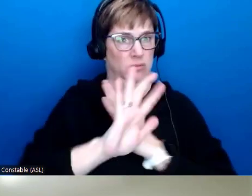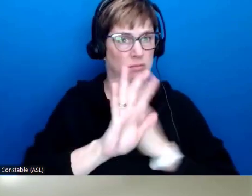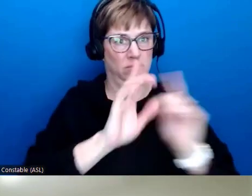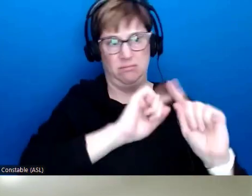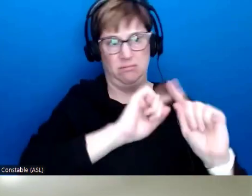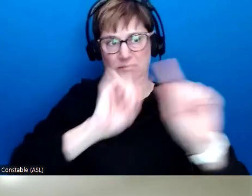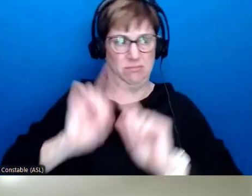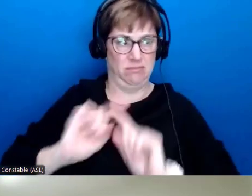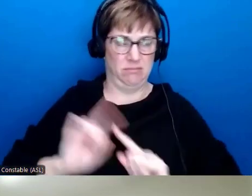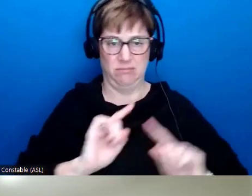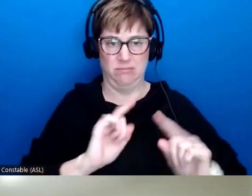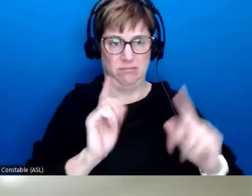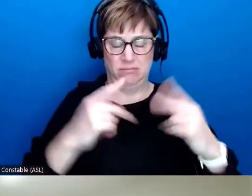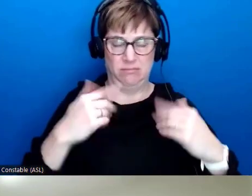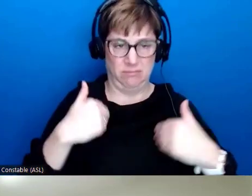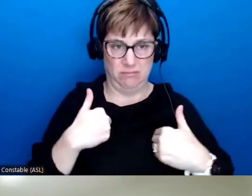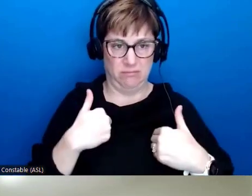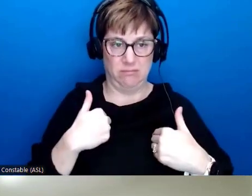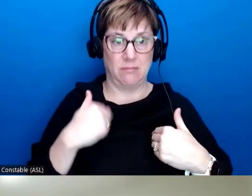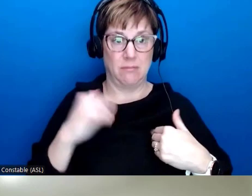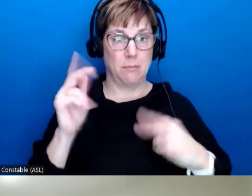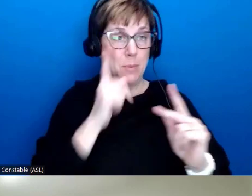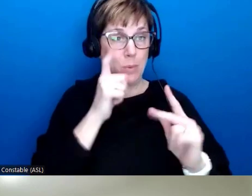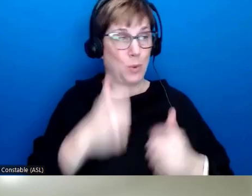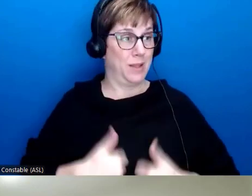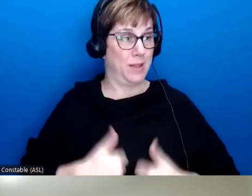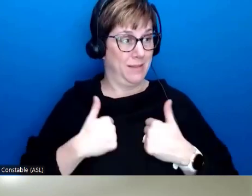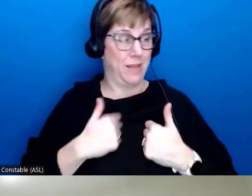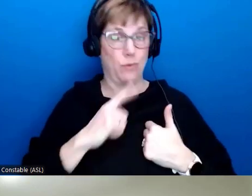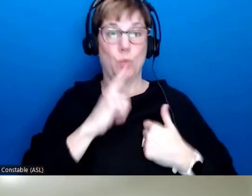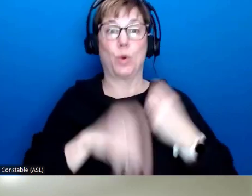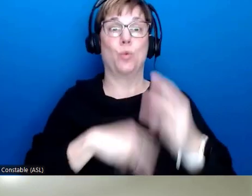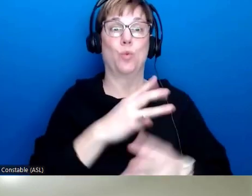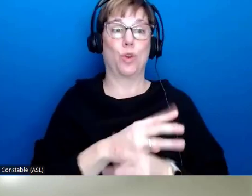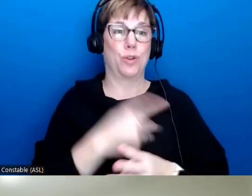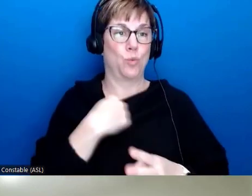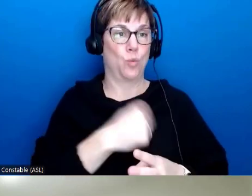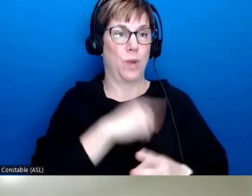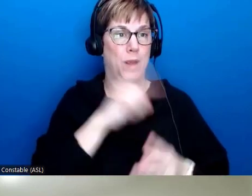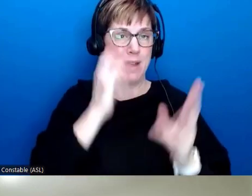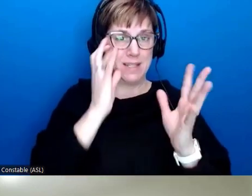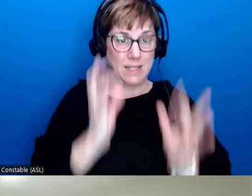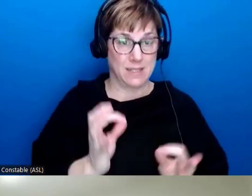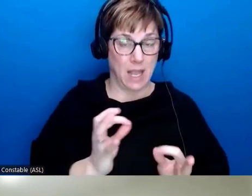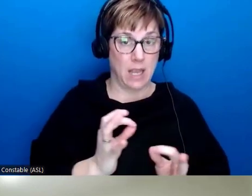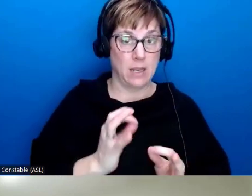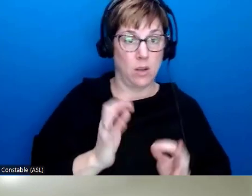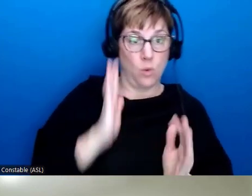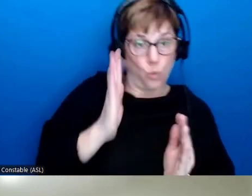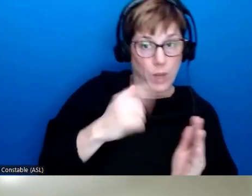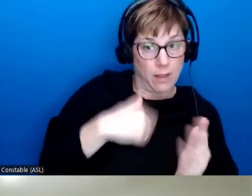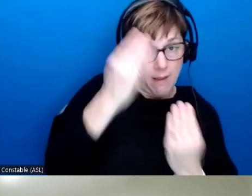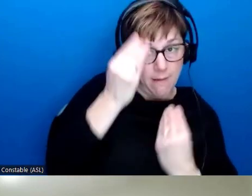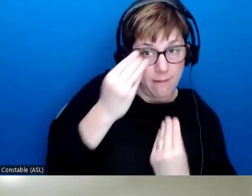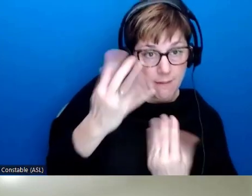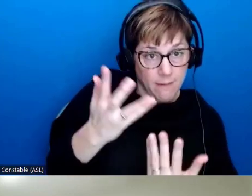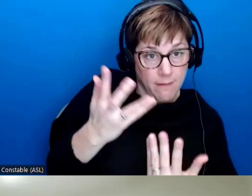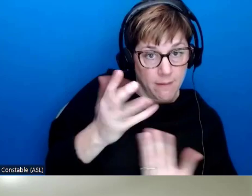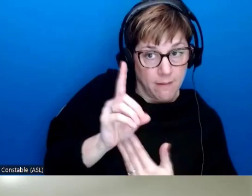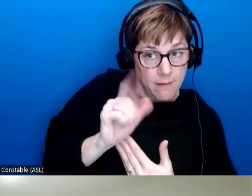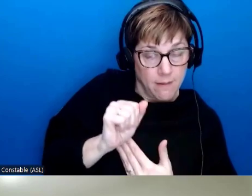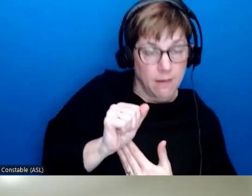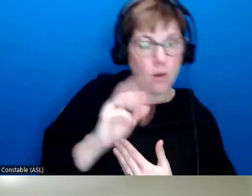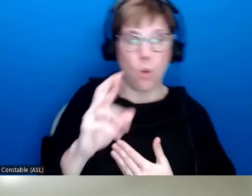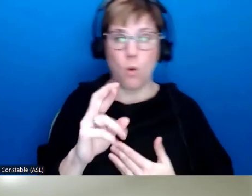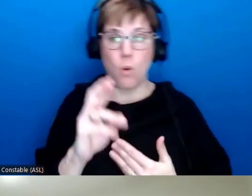and people who live in the real world have to make real decisions about when and how they're going to disclose. So as a